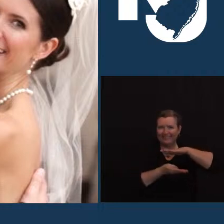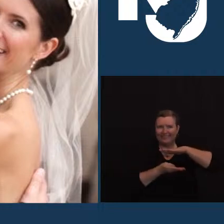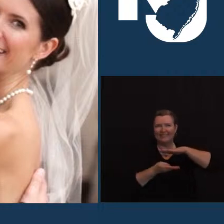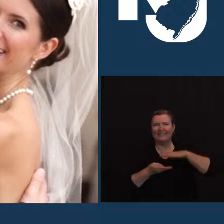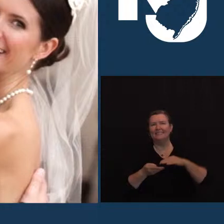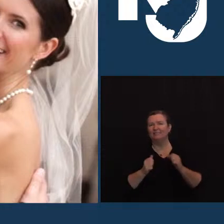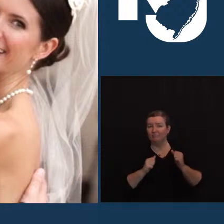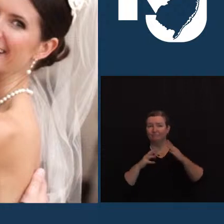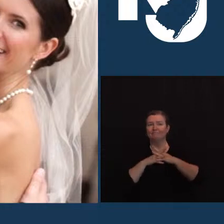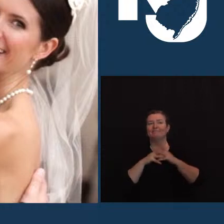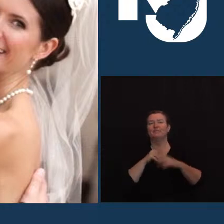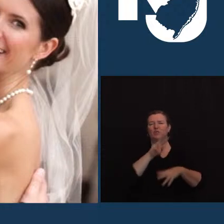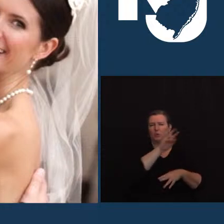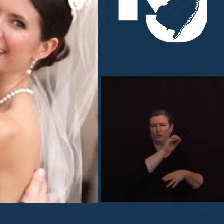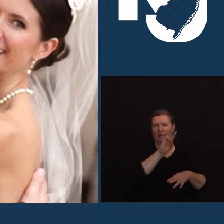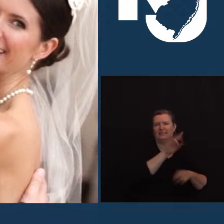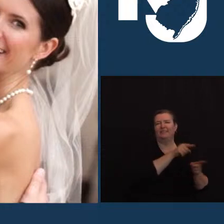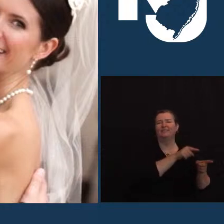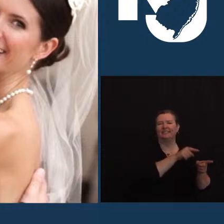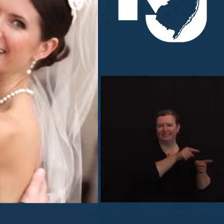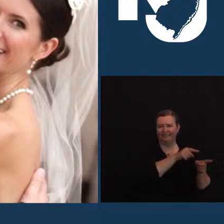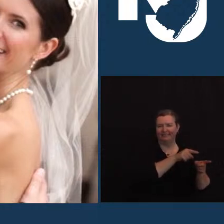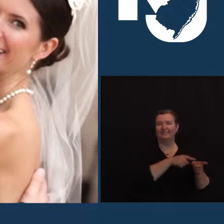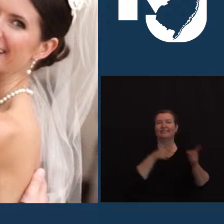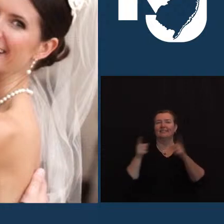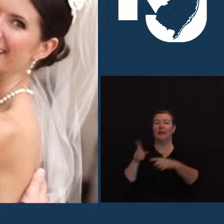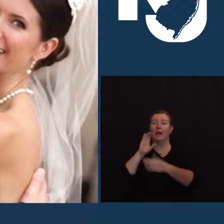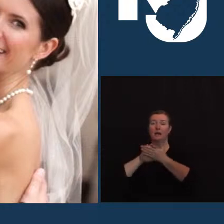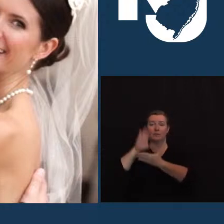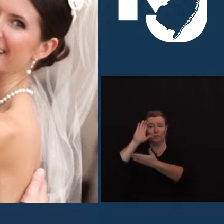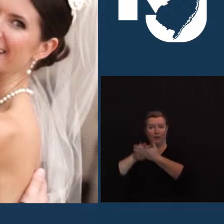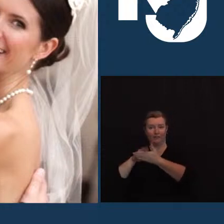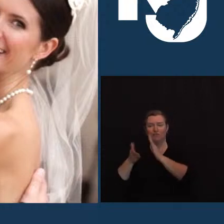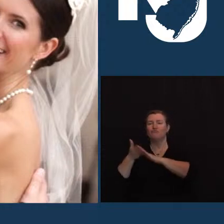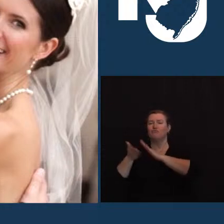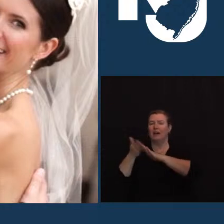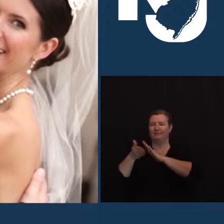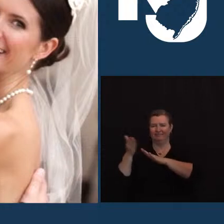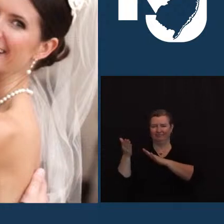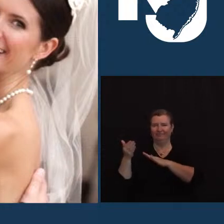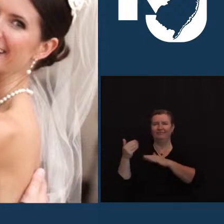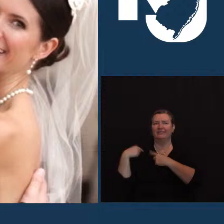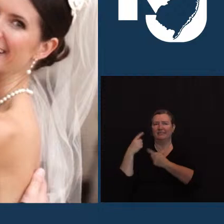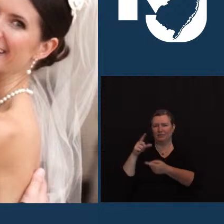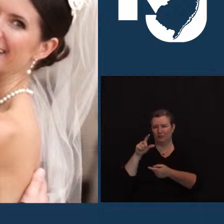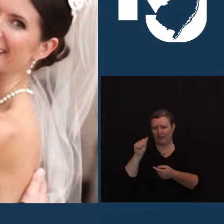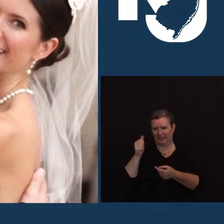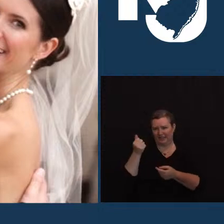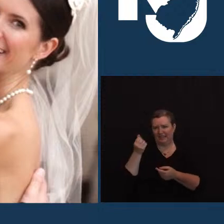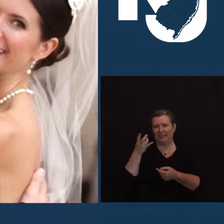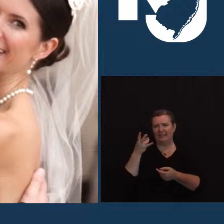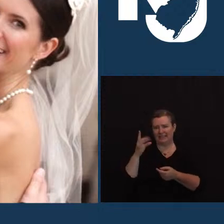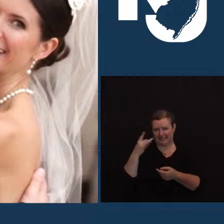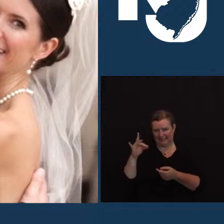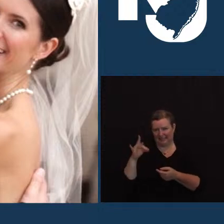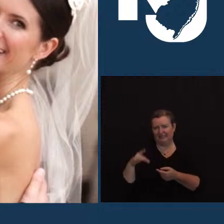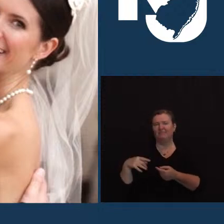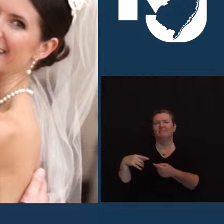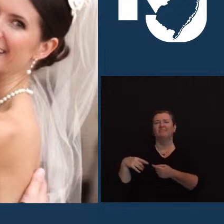and owned and operated by the husband and wife team of Nick and Courtney Duroni since